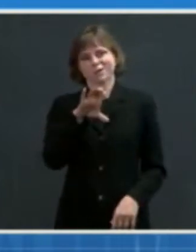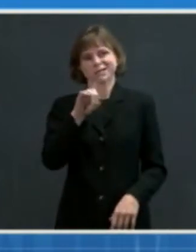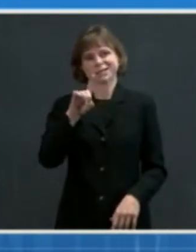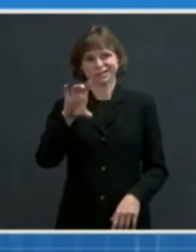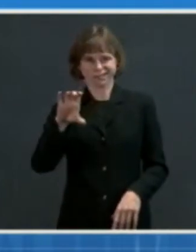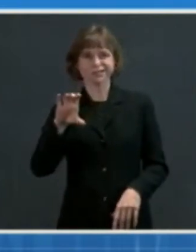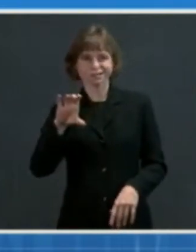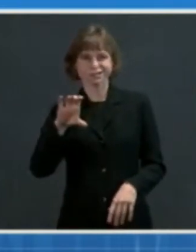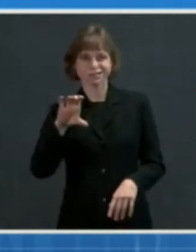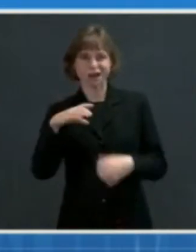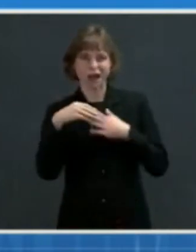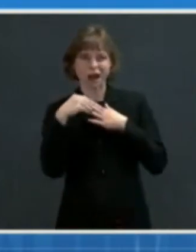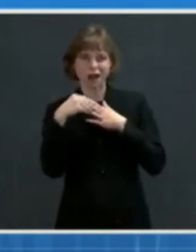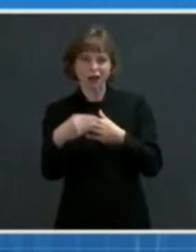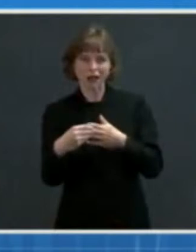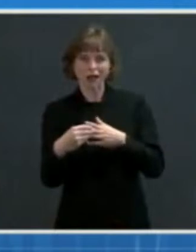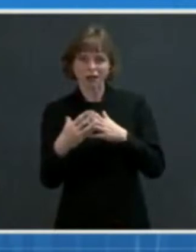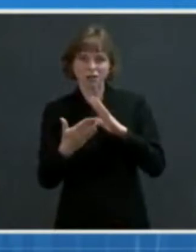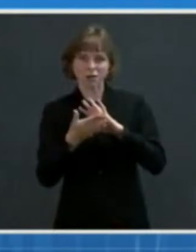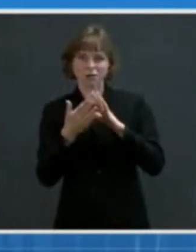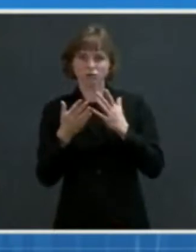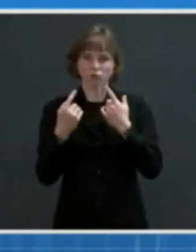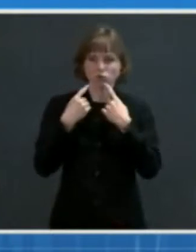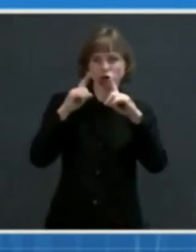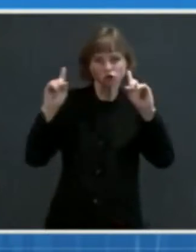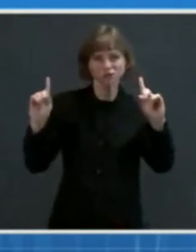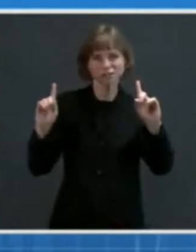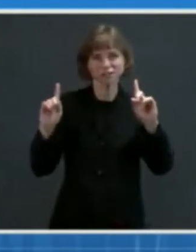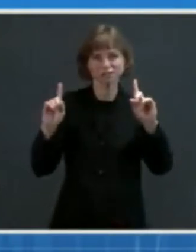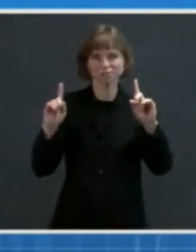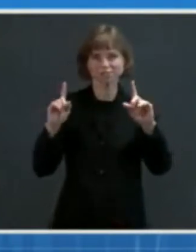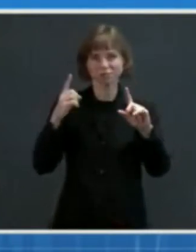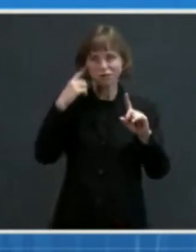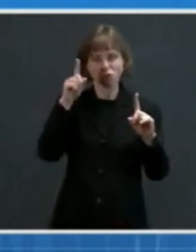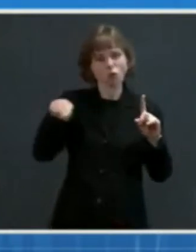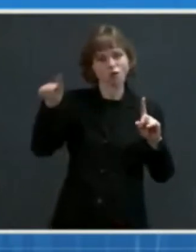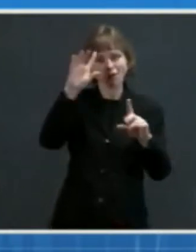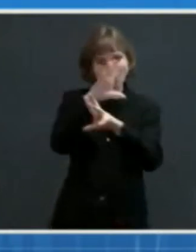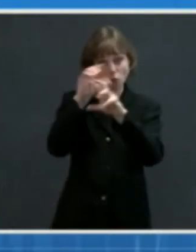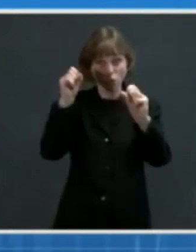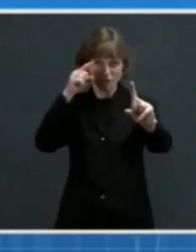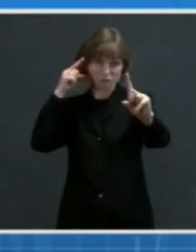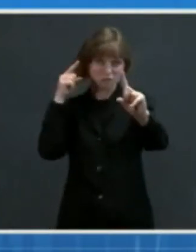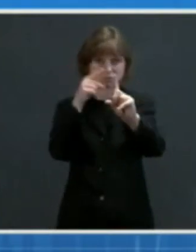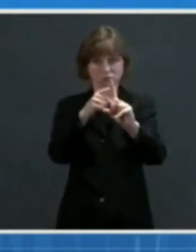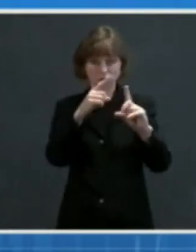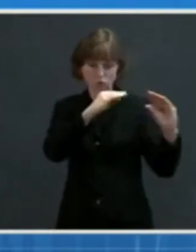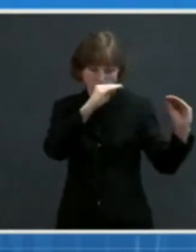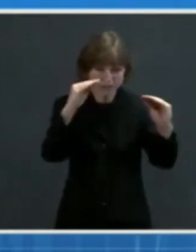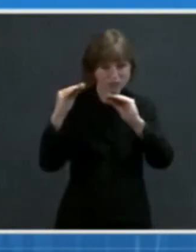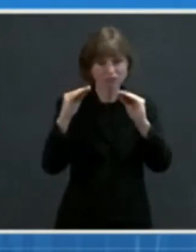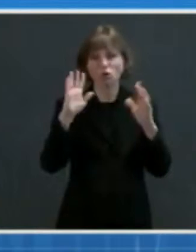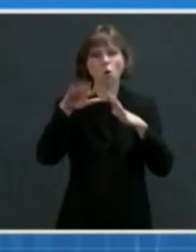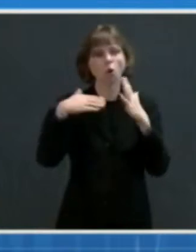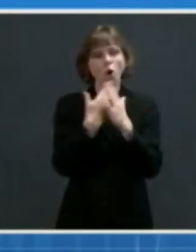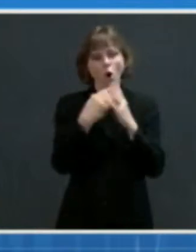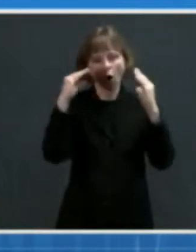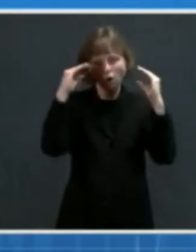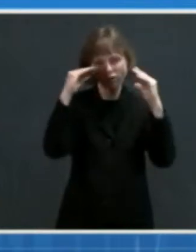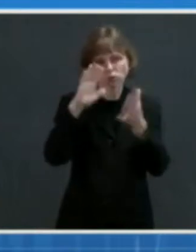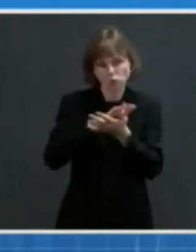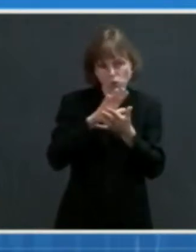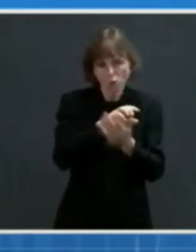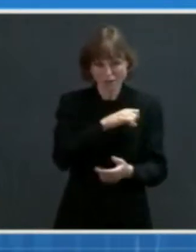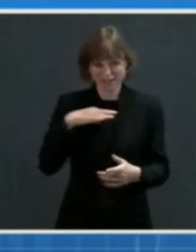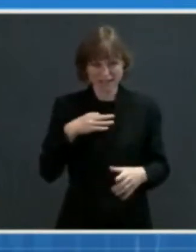role in helping to achieve the President's initiative to get educators and all school staff, including childcare workers, vaccinated.